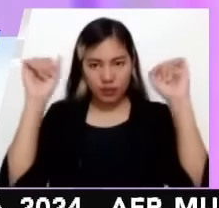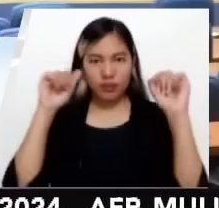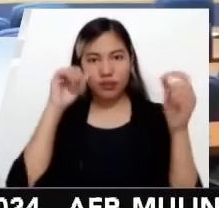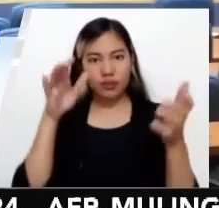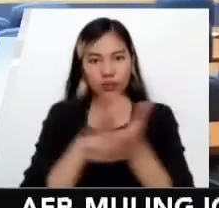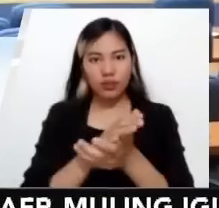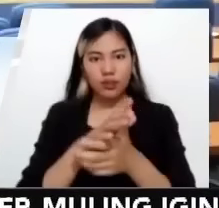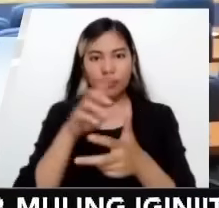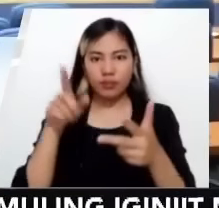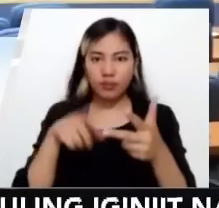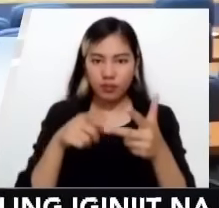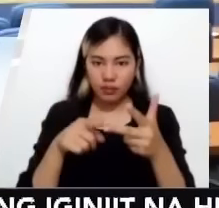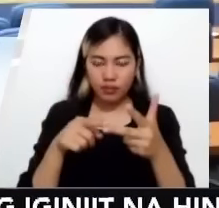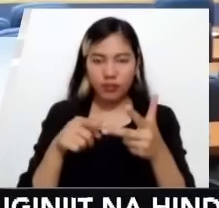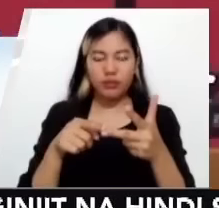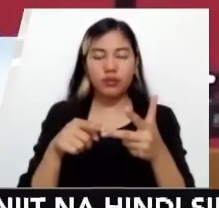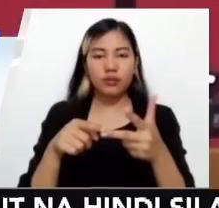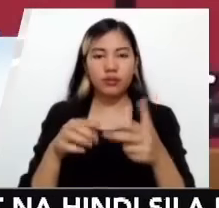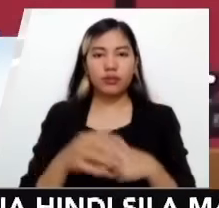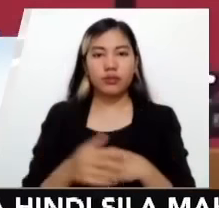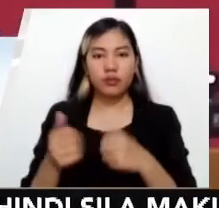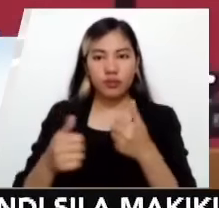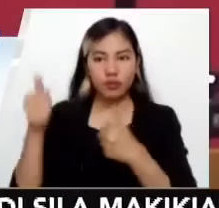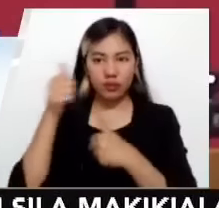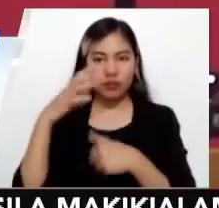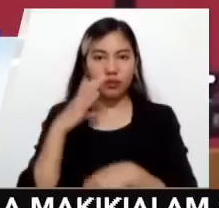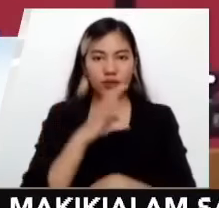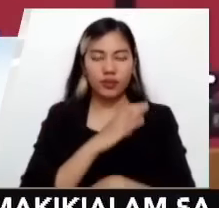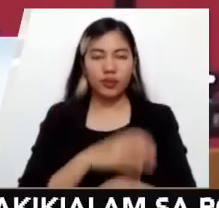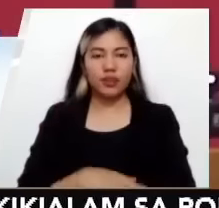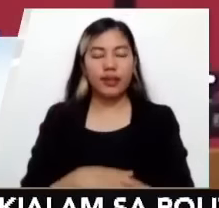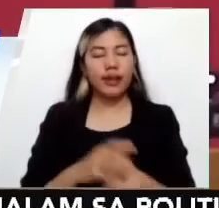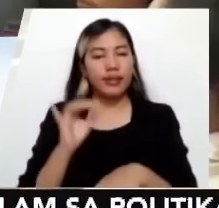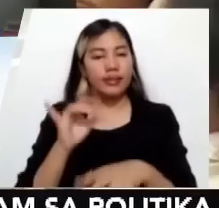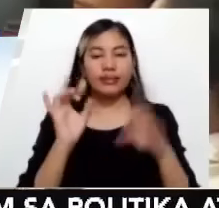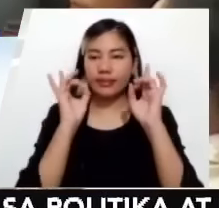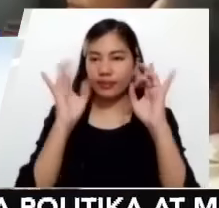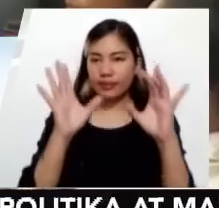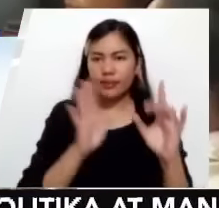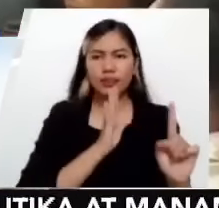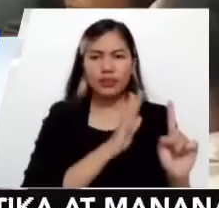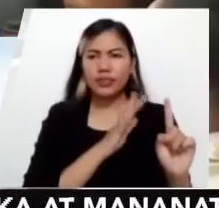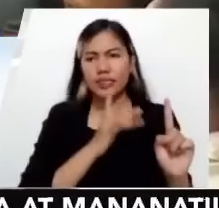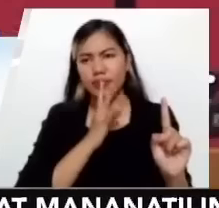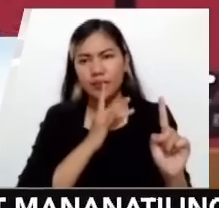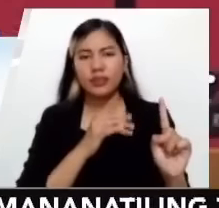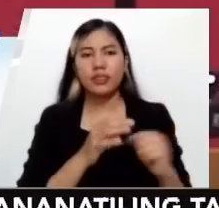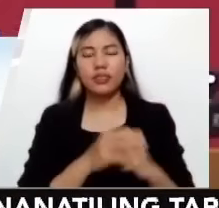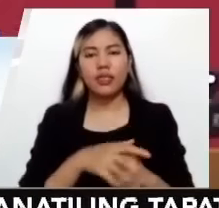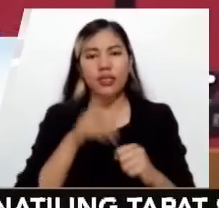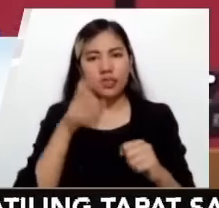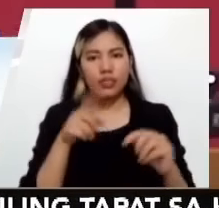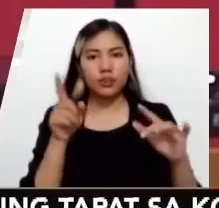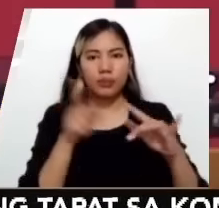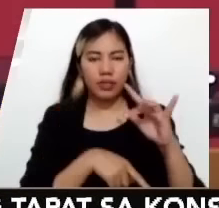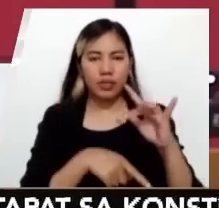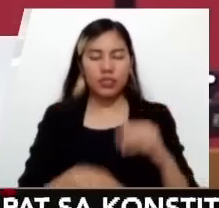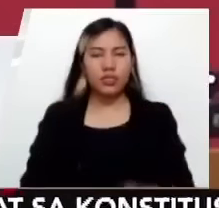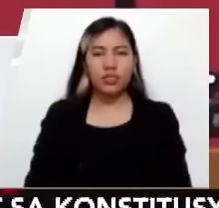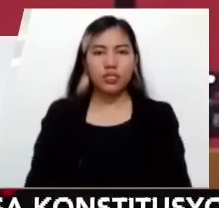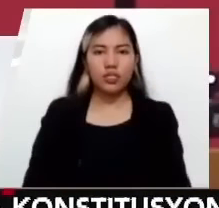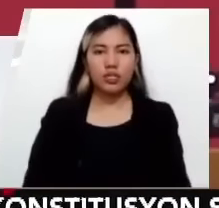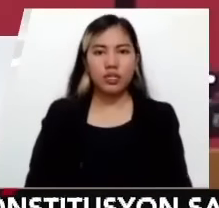Marcos at Speaker Romualdez dahil delikado raw ang mga ganitong pananalita kailangan siyang panagutin hindi na